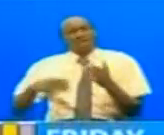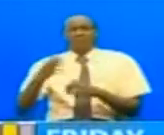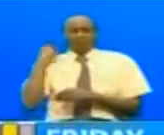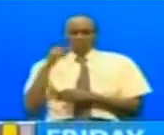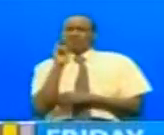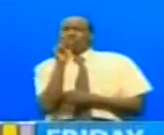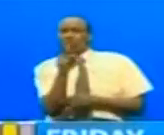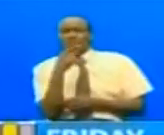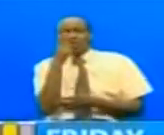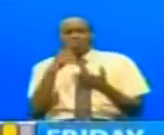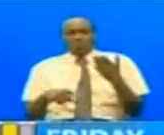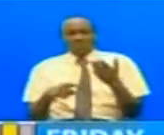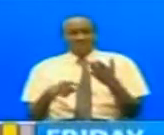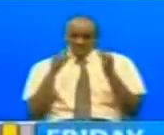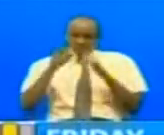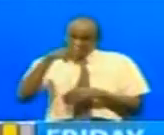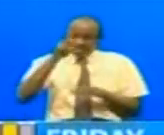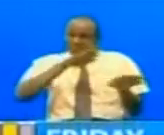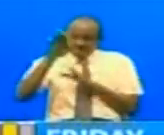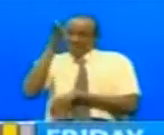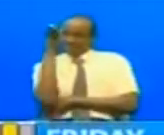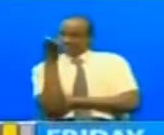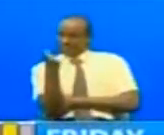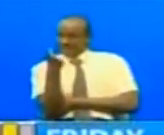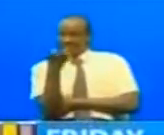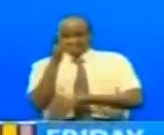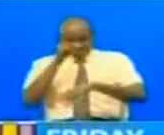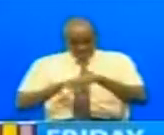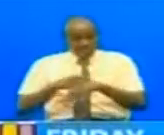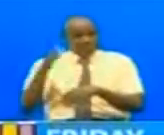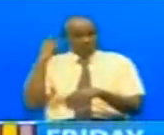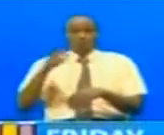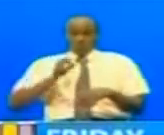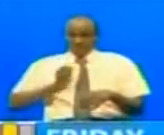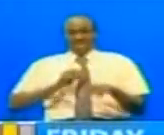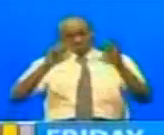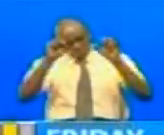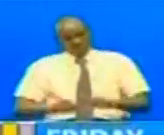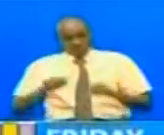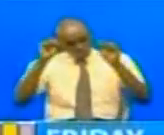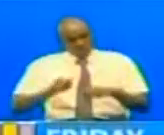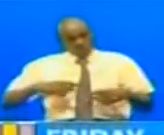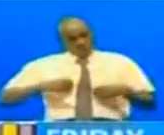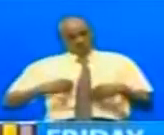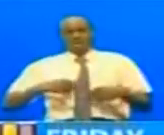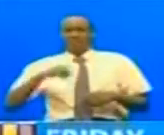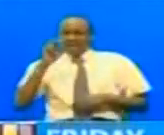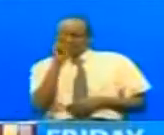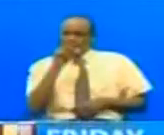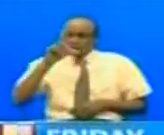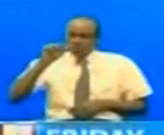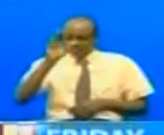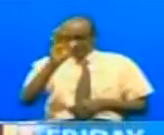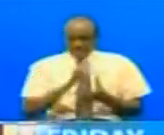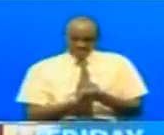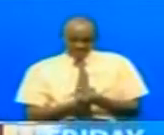you saying that if you're in parliament, the time that we had women being stripped, you would have done something about it. I saw it on your Twitter page. Yeah,